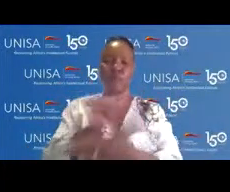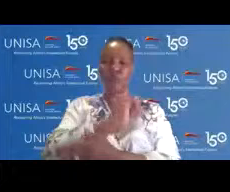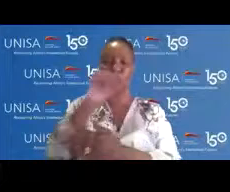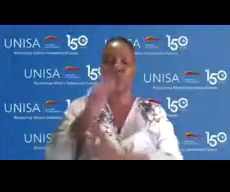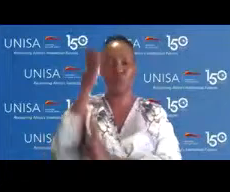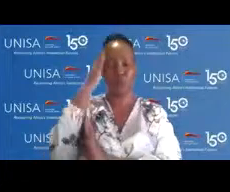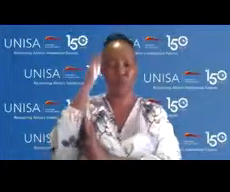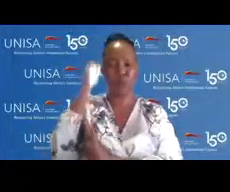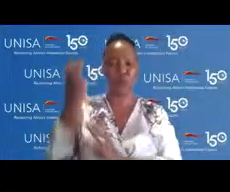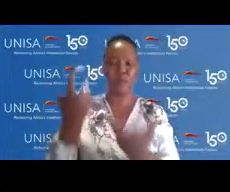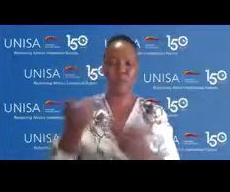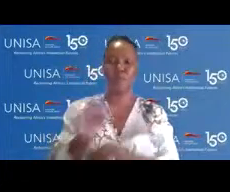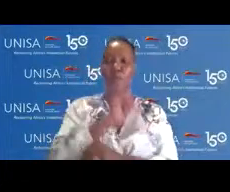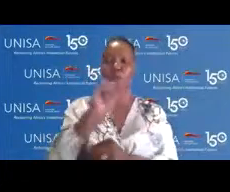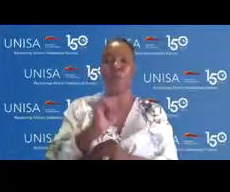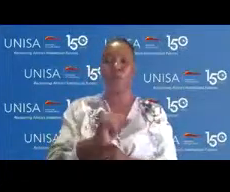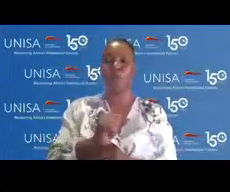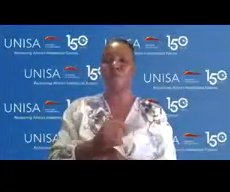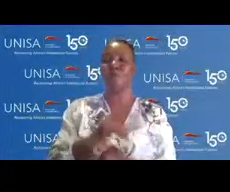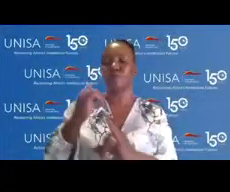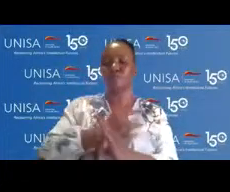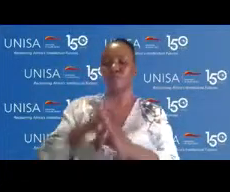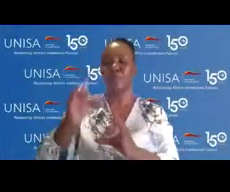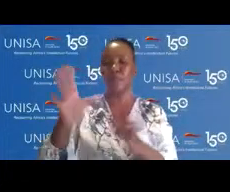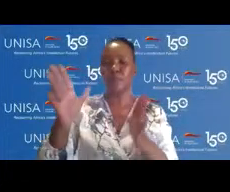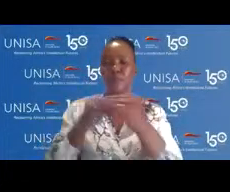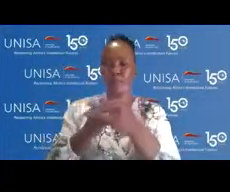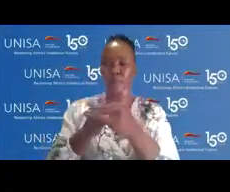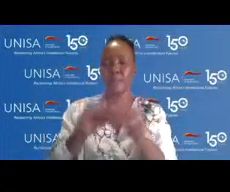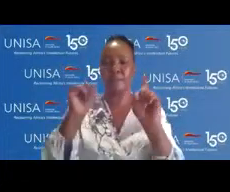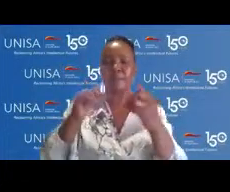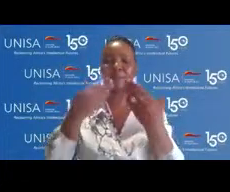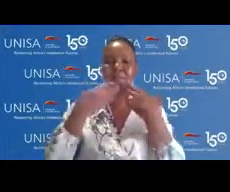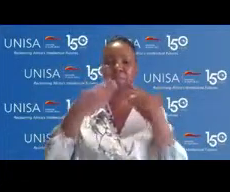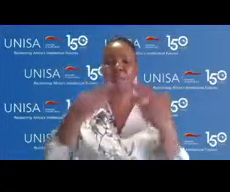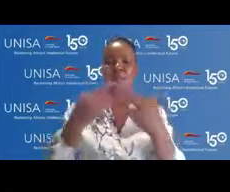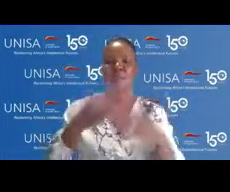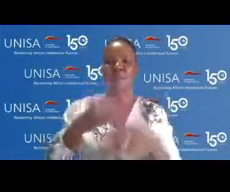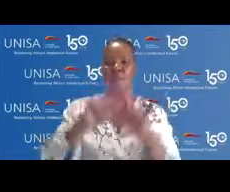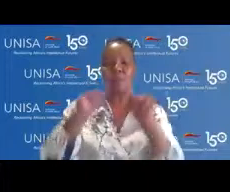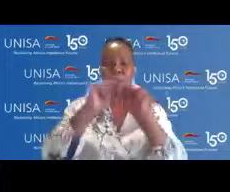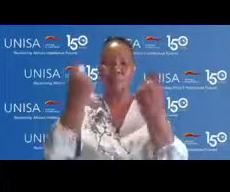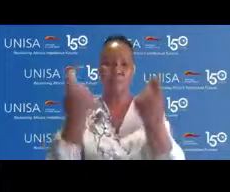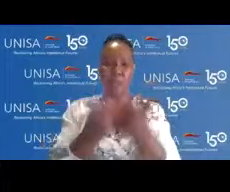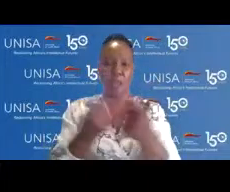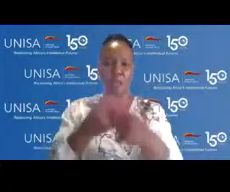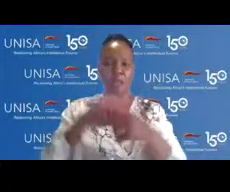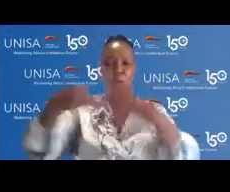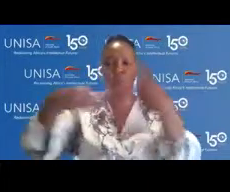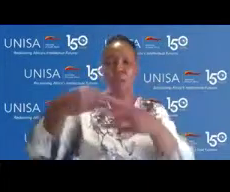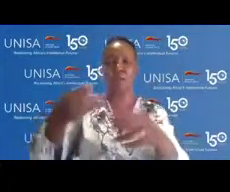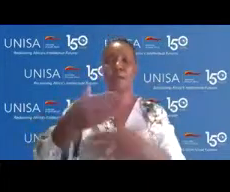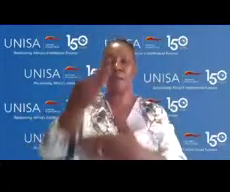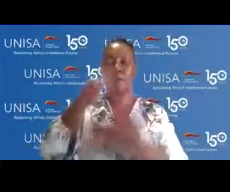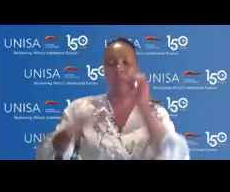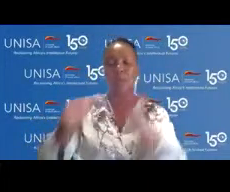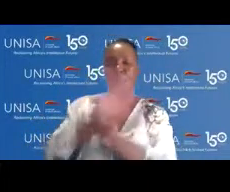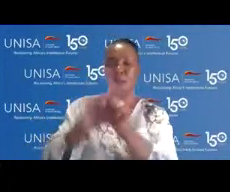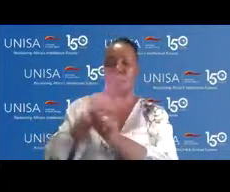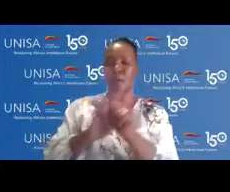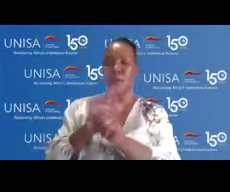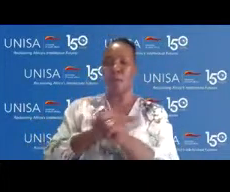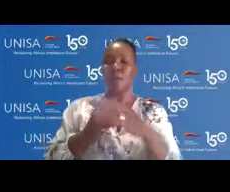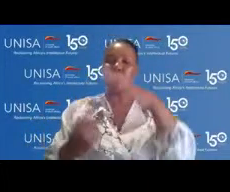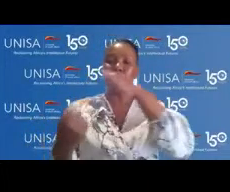on the chats. A special thank you to the team that is working behind the scene to answer all the